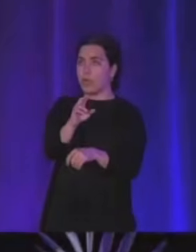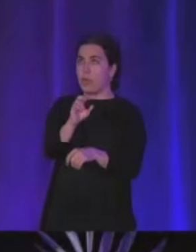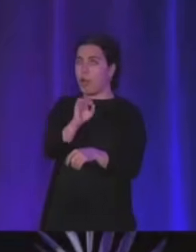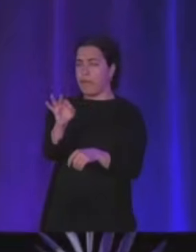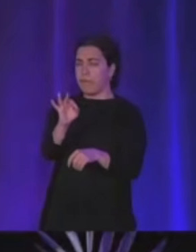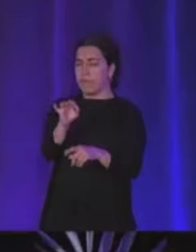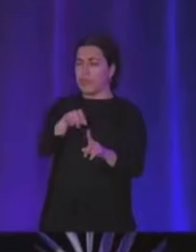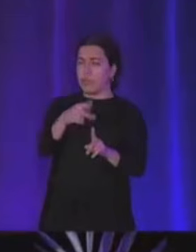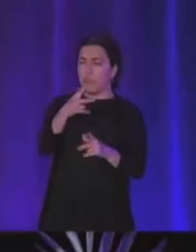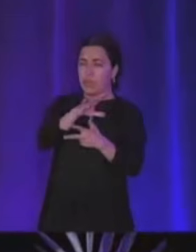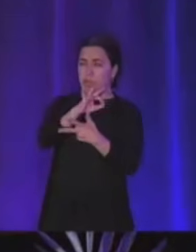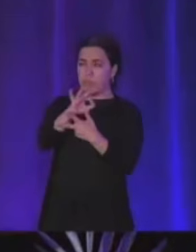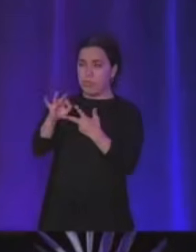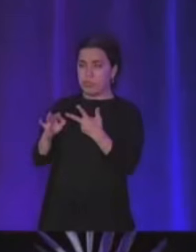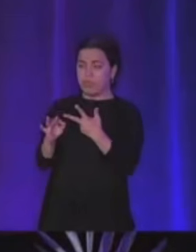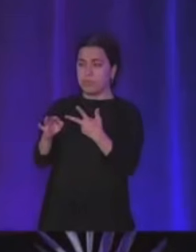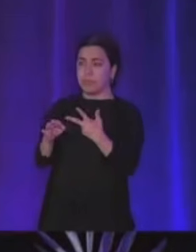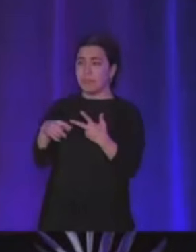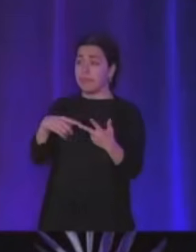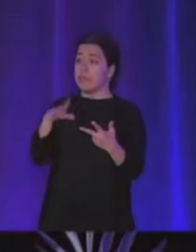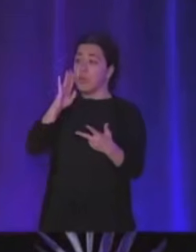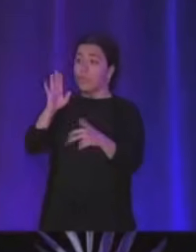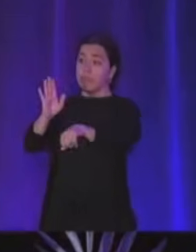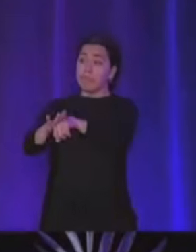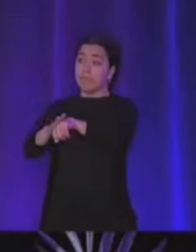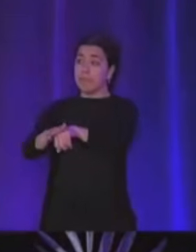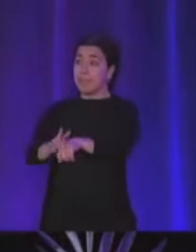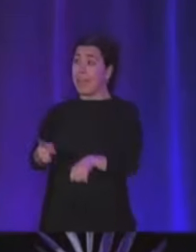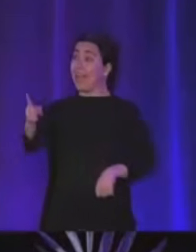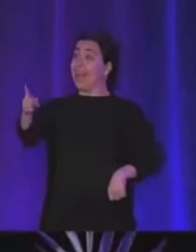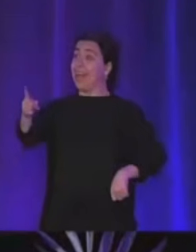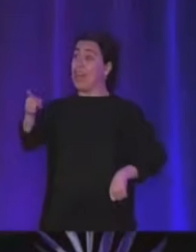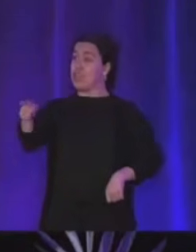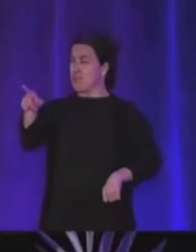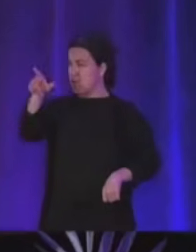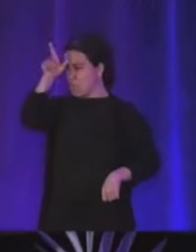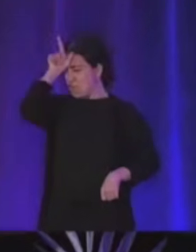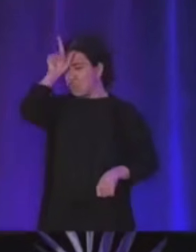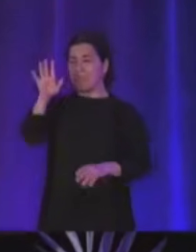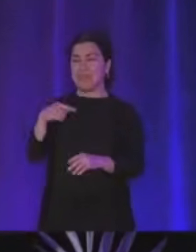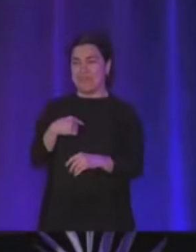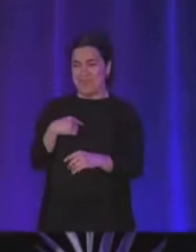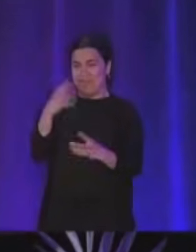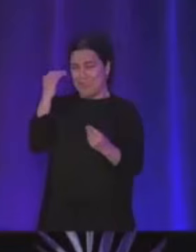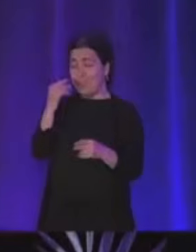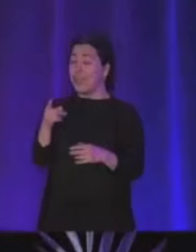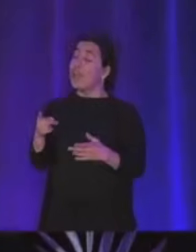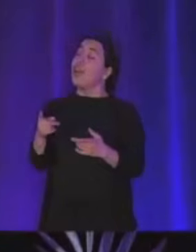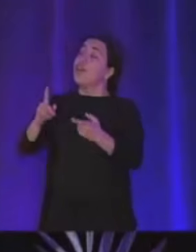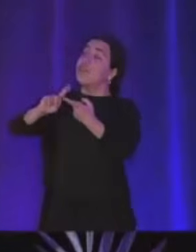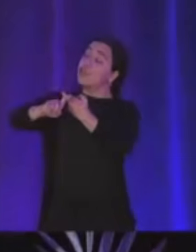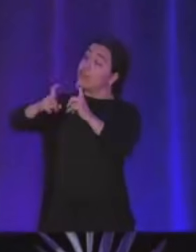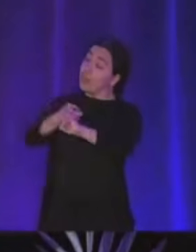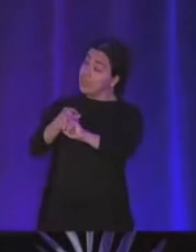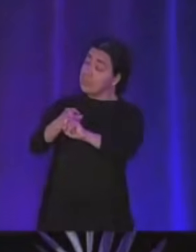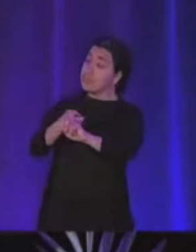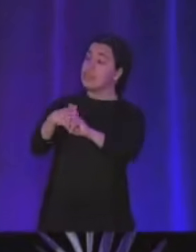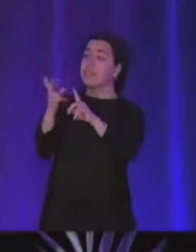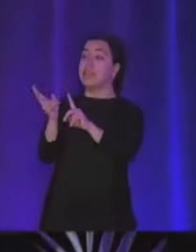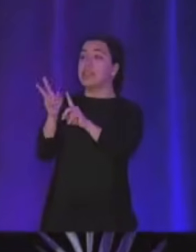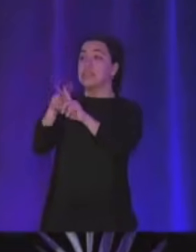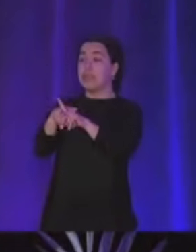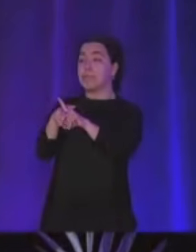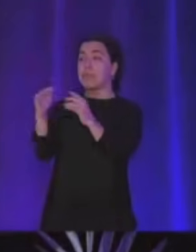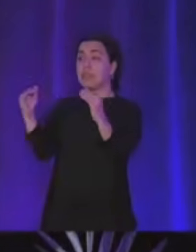rules, it would tell you, aha, you loser, that's just my internal monologue, you friends, assignment equals can be replaced with